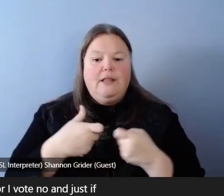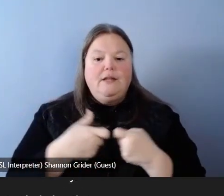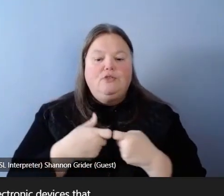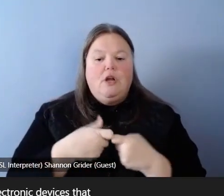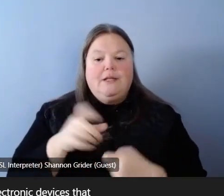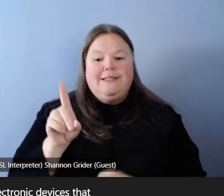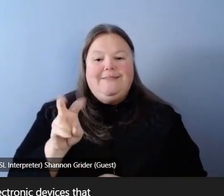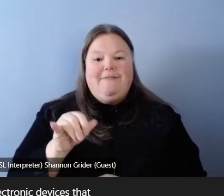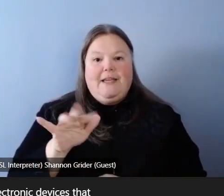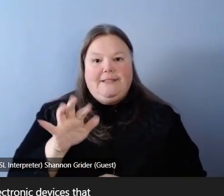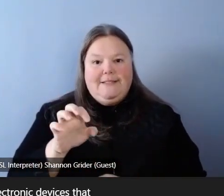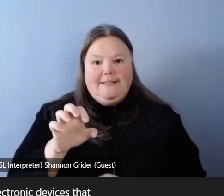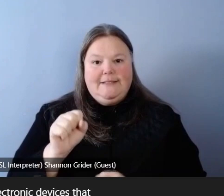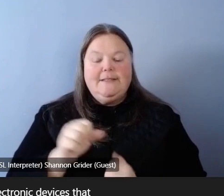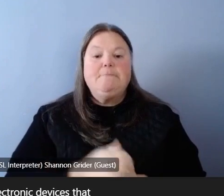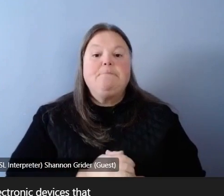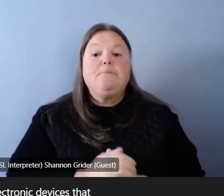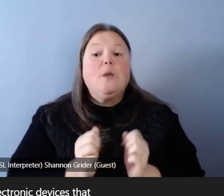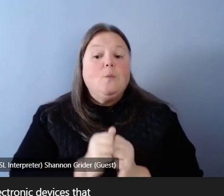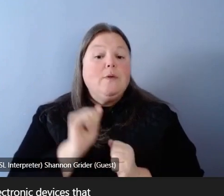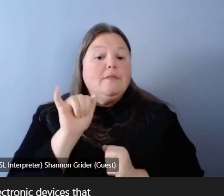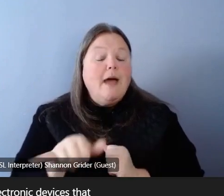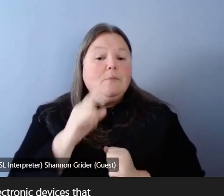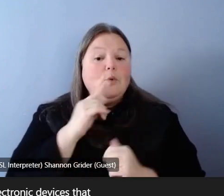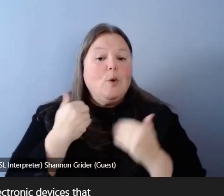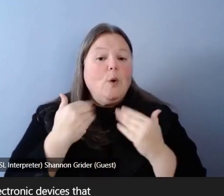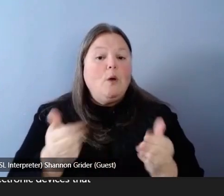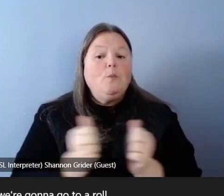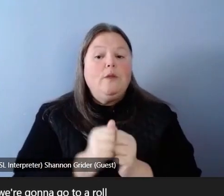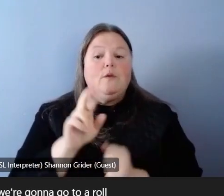cause disruptions. And with that, we're going to go to a roll call.